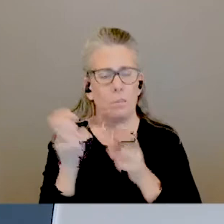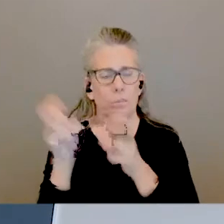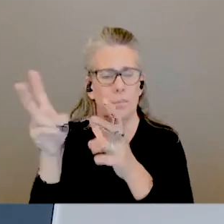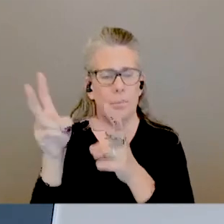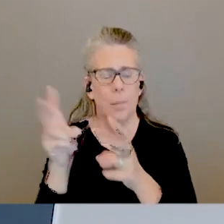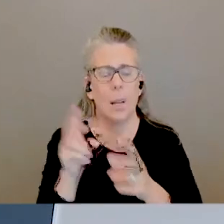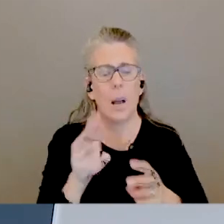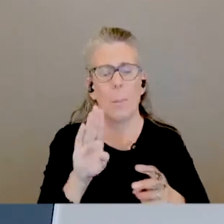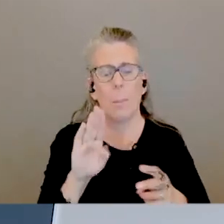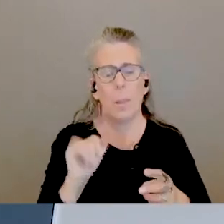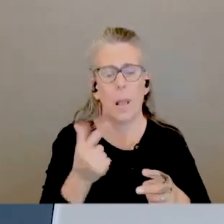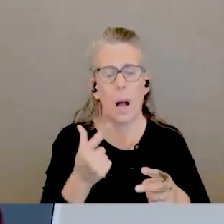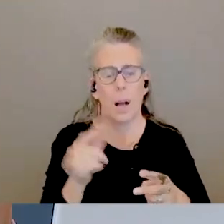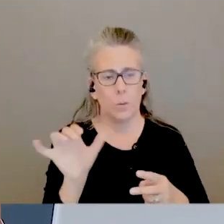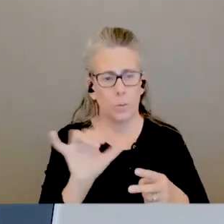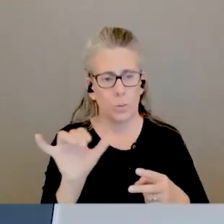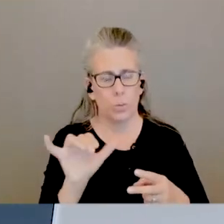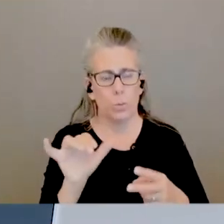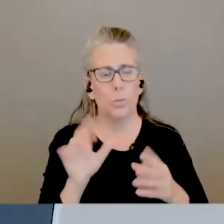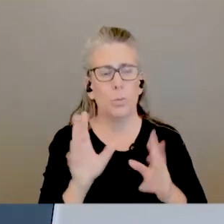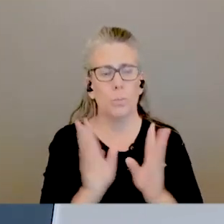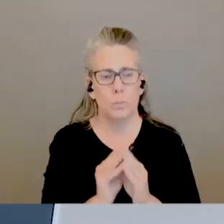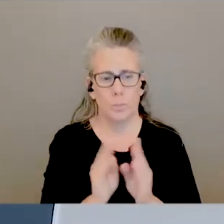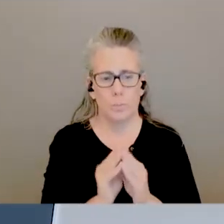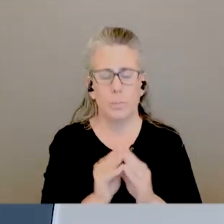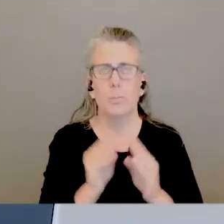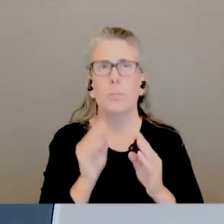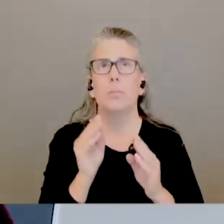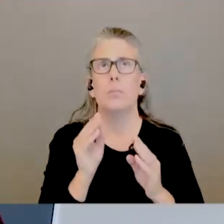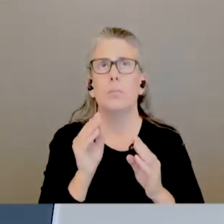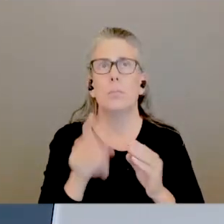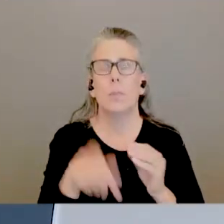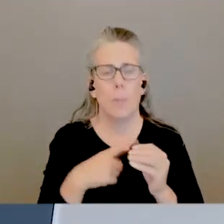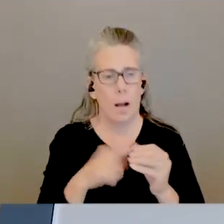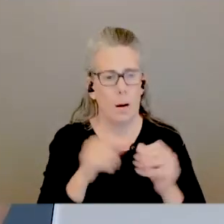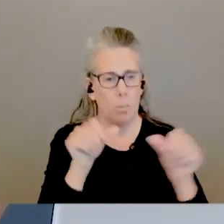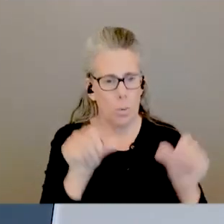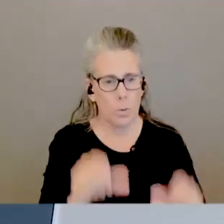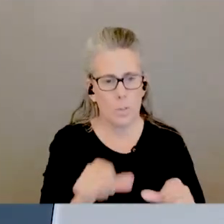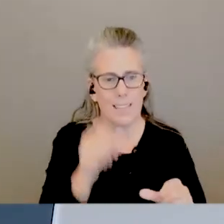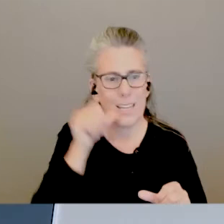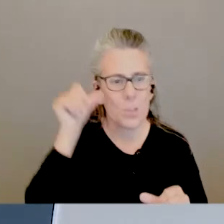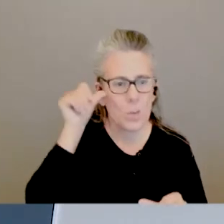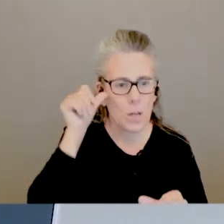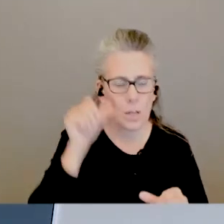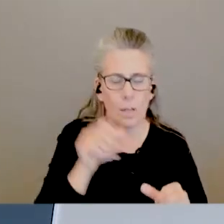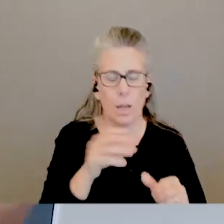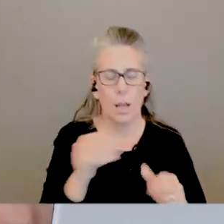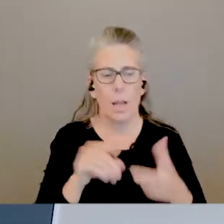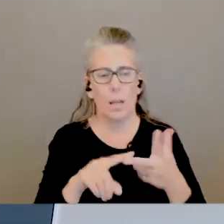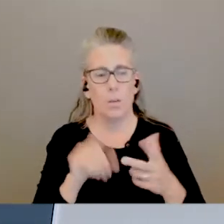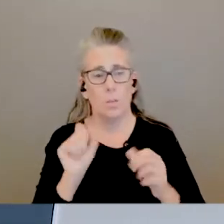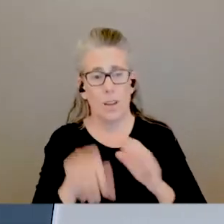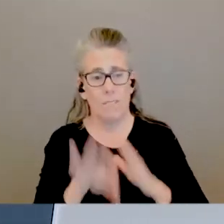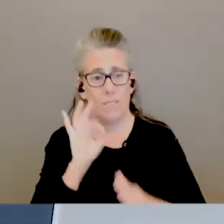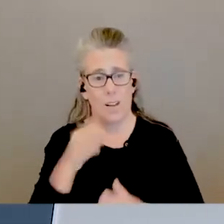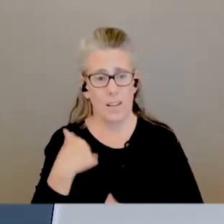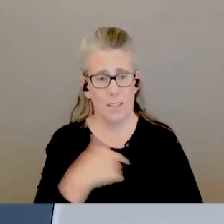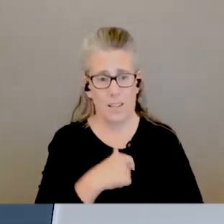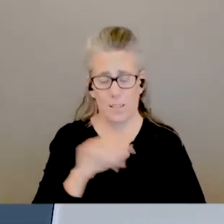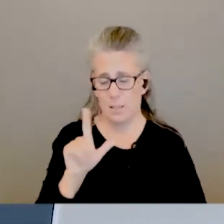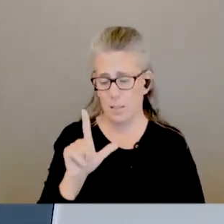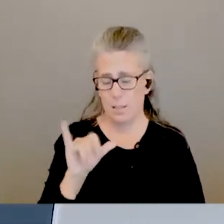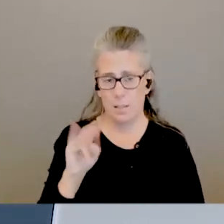this session as well yesterday. A few of us, you can find us on LinkedIn. If you have any questions, you can hit us